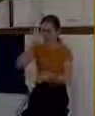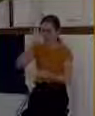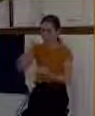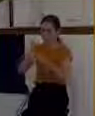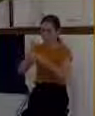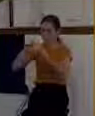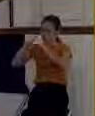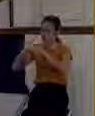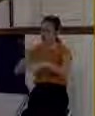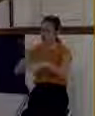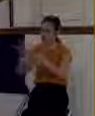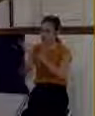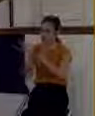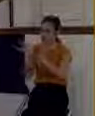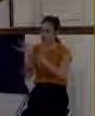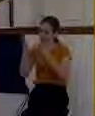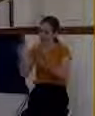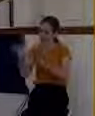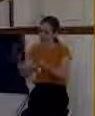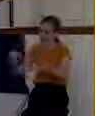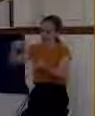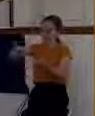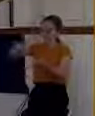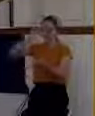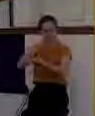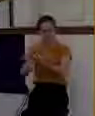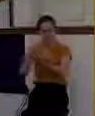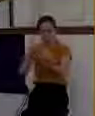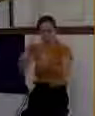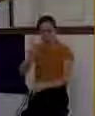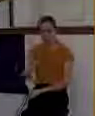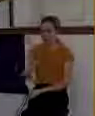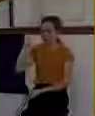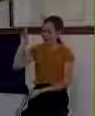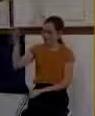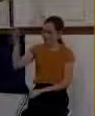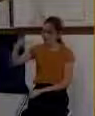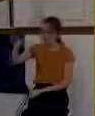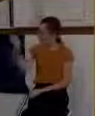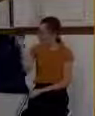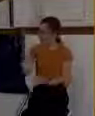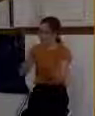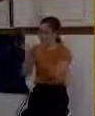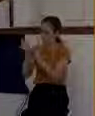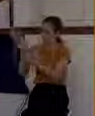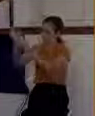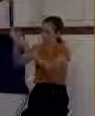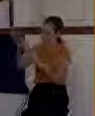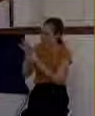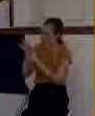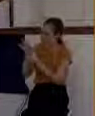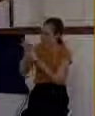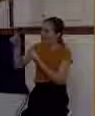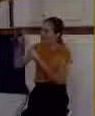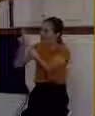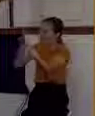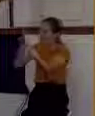only person our faith is in, no one else, because he is the living Word of God. He is the personification